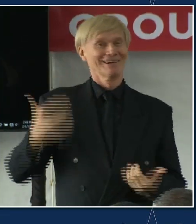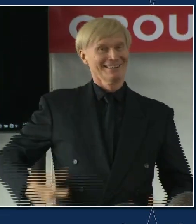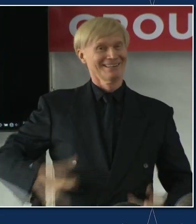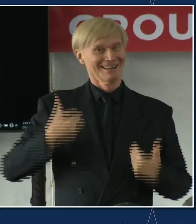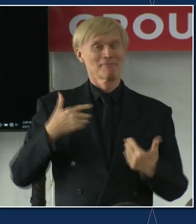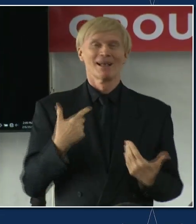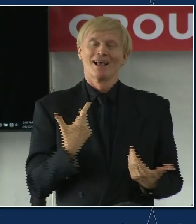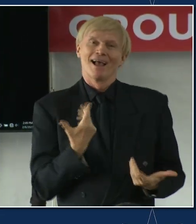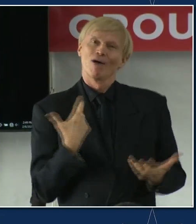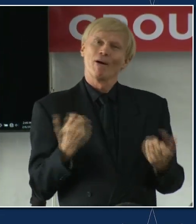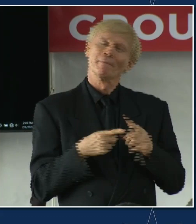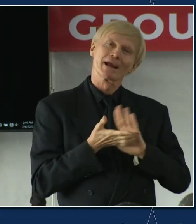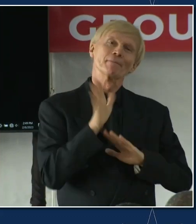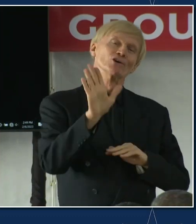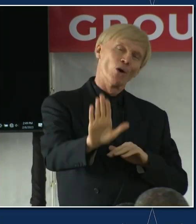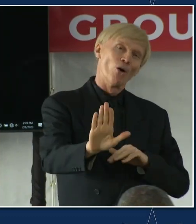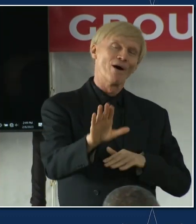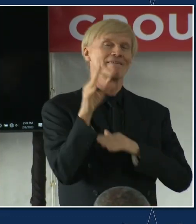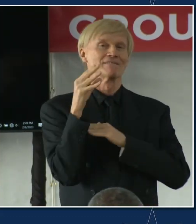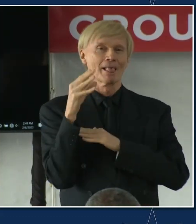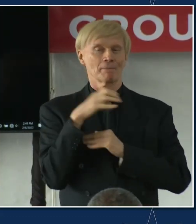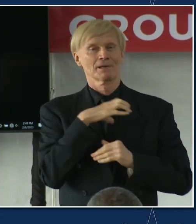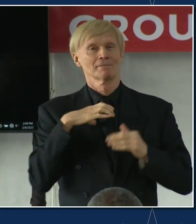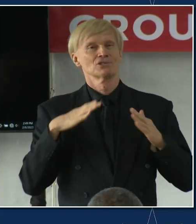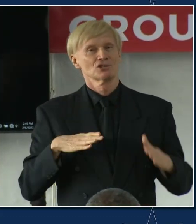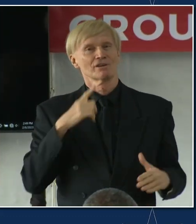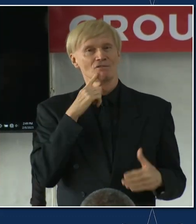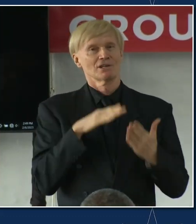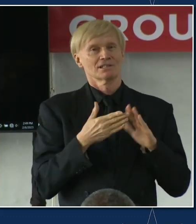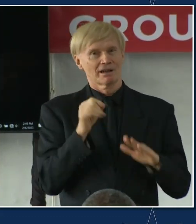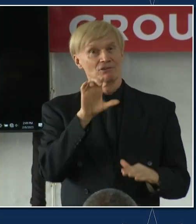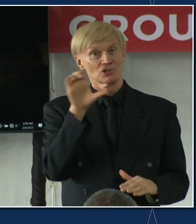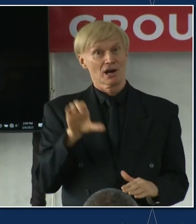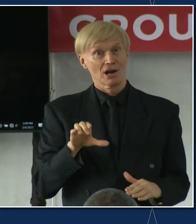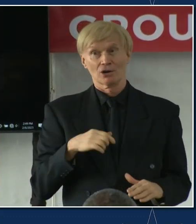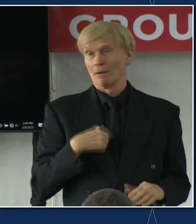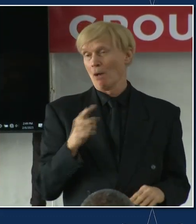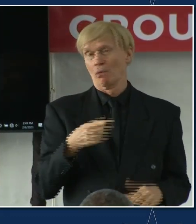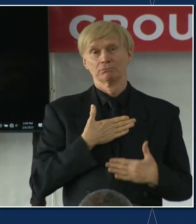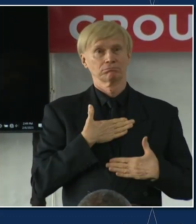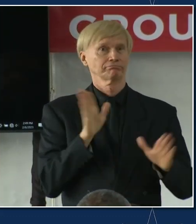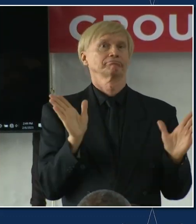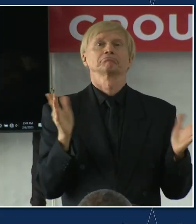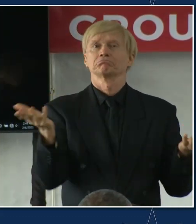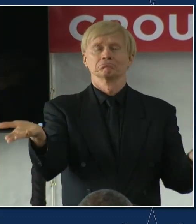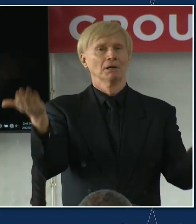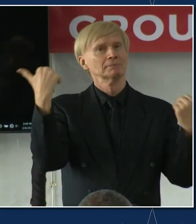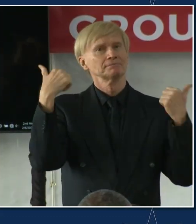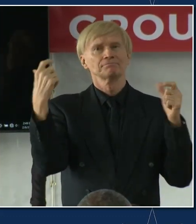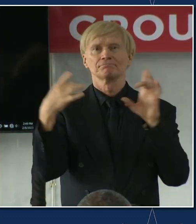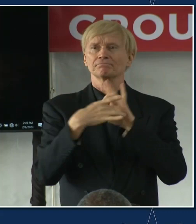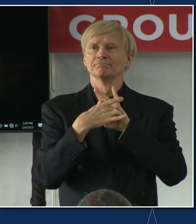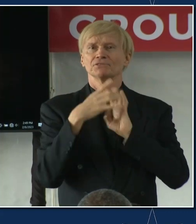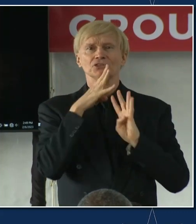I want to be your film commissioner for the city of Chicago. So my door is always open. Reach out, connect, we'll talk, we'll make great things